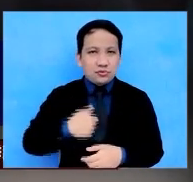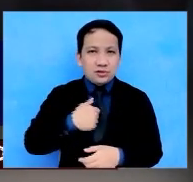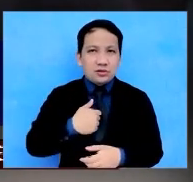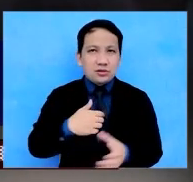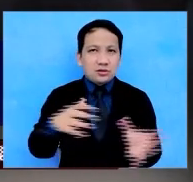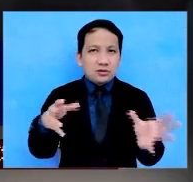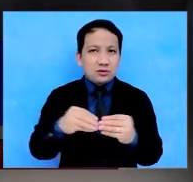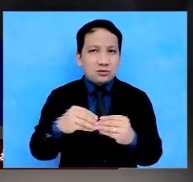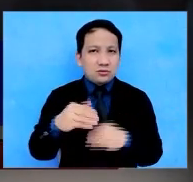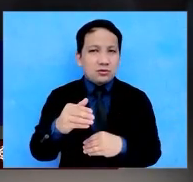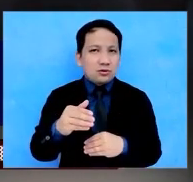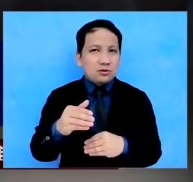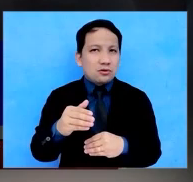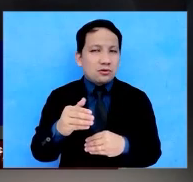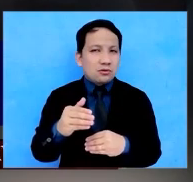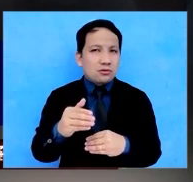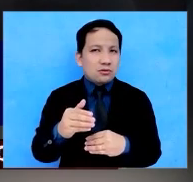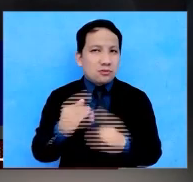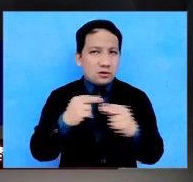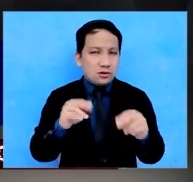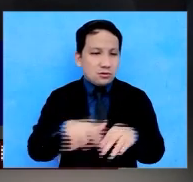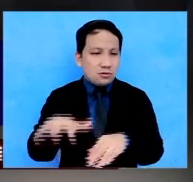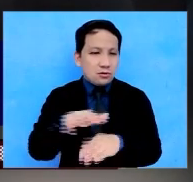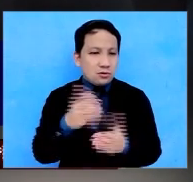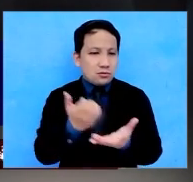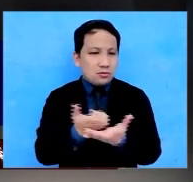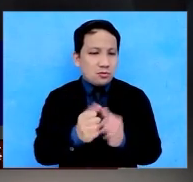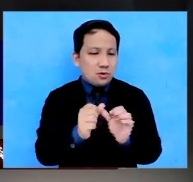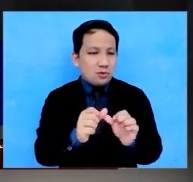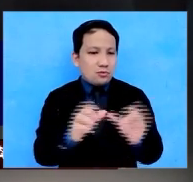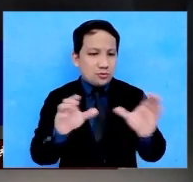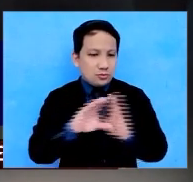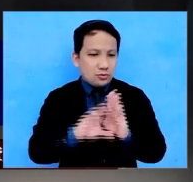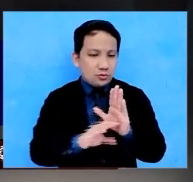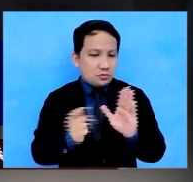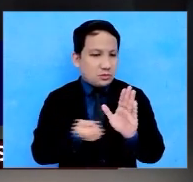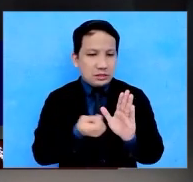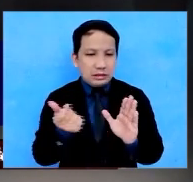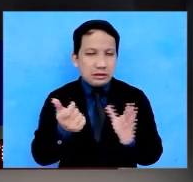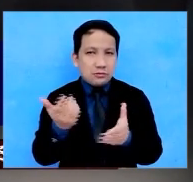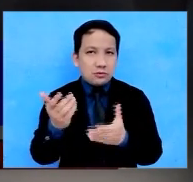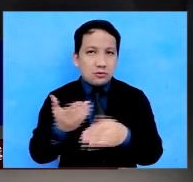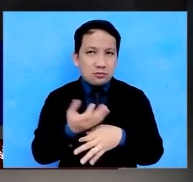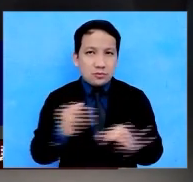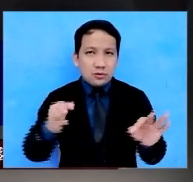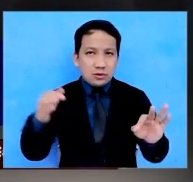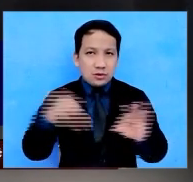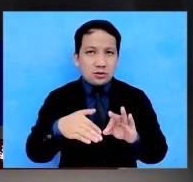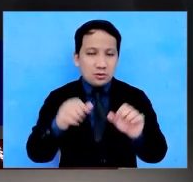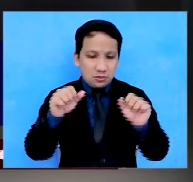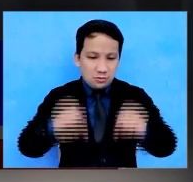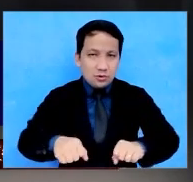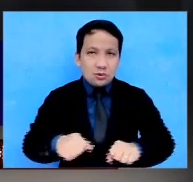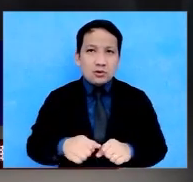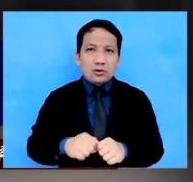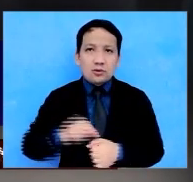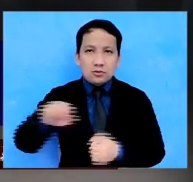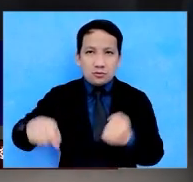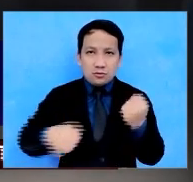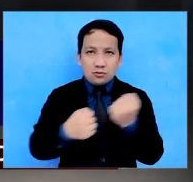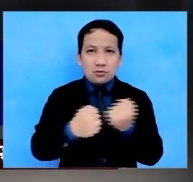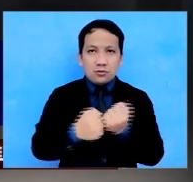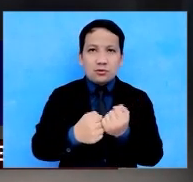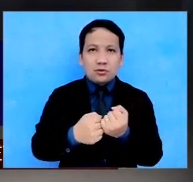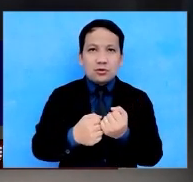in laws approved by the Congress. If that is not possible, we support the position that is basically